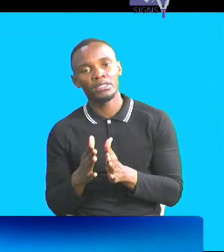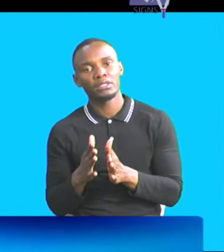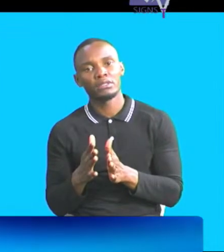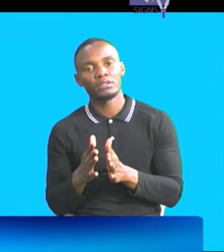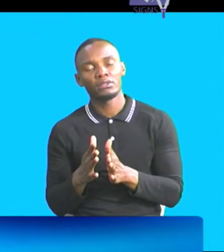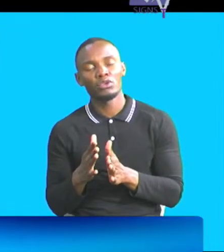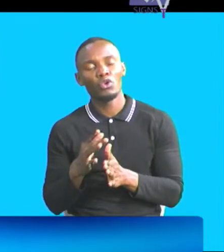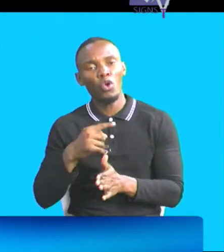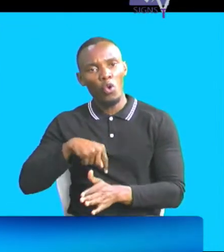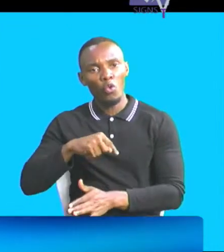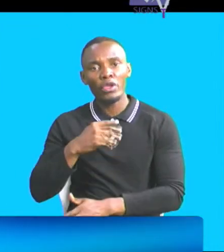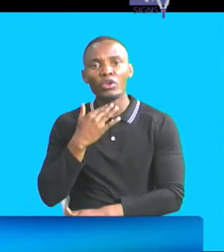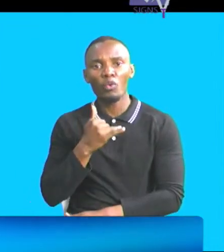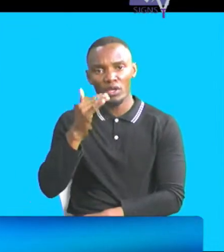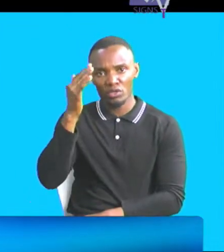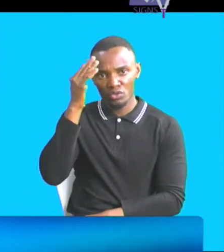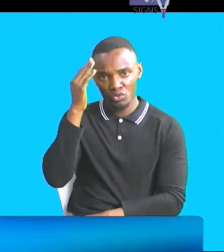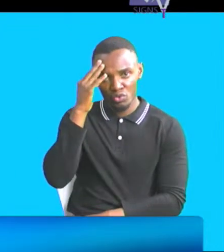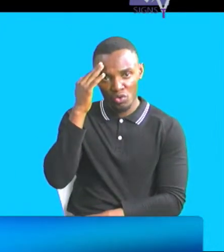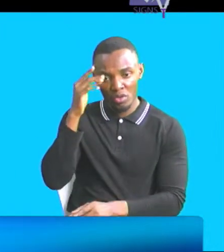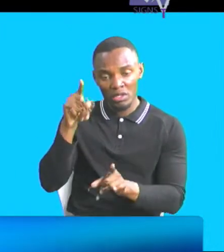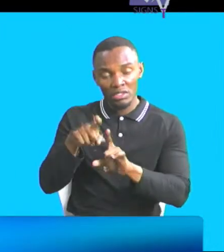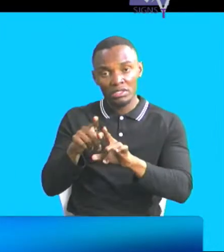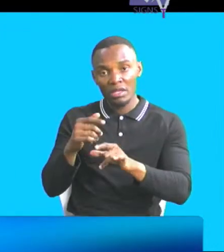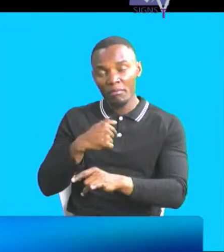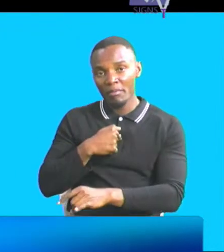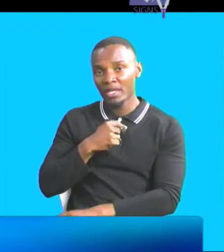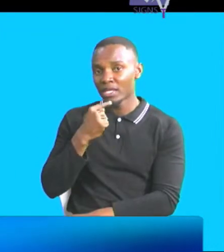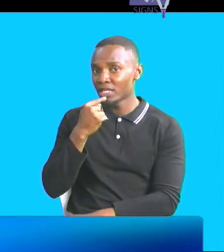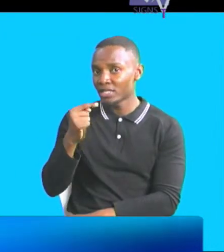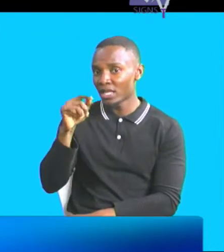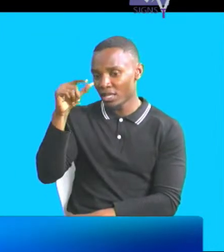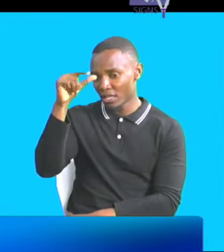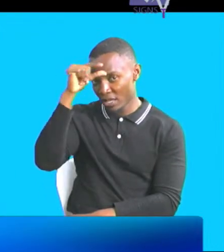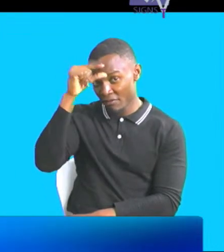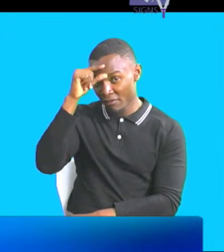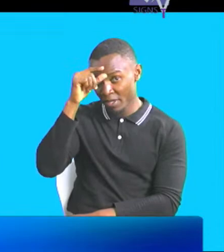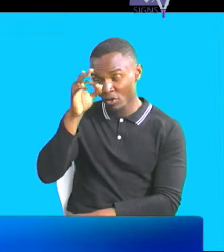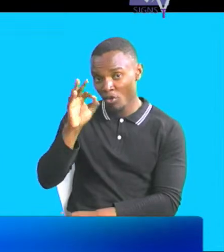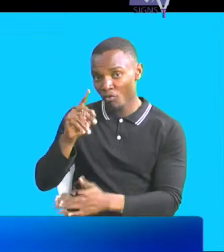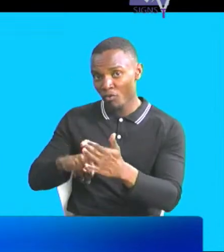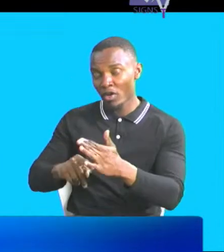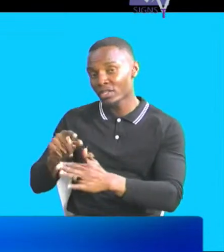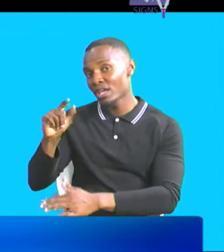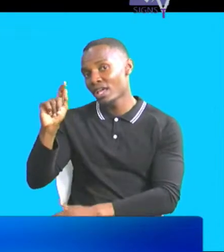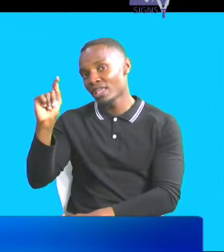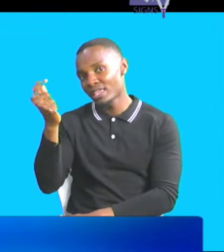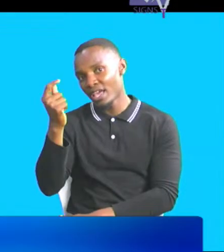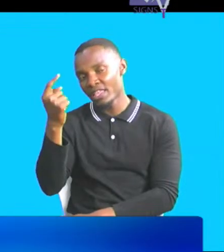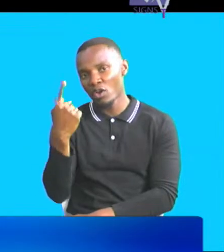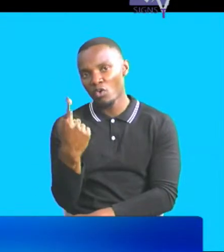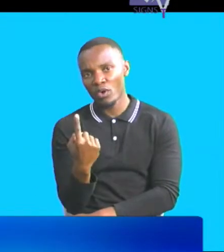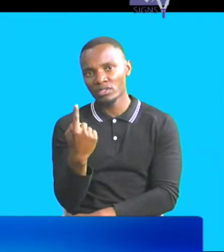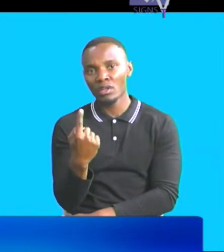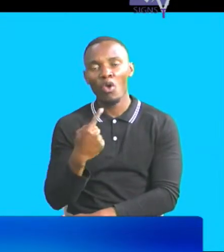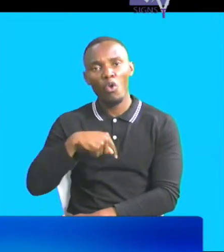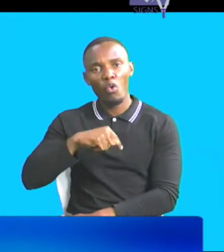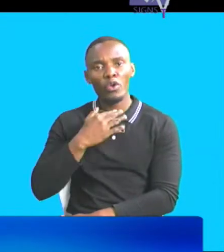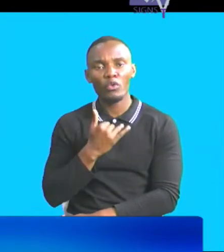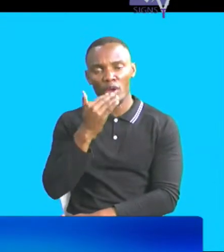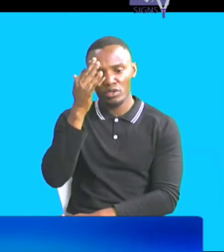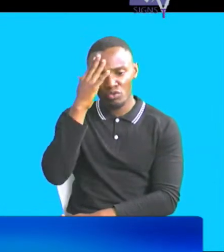We want to know, na mimi naambia serikali ya Kenya Kwanza, tunataka kujua